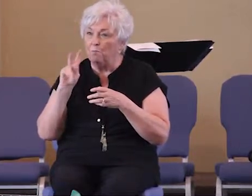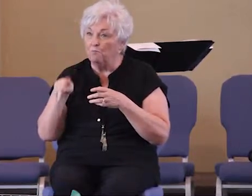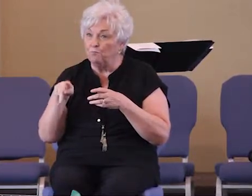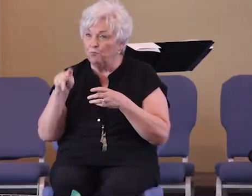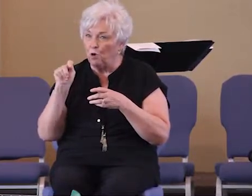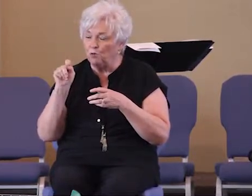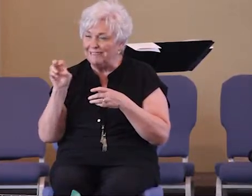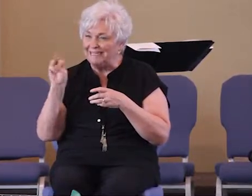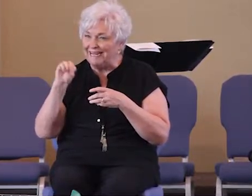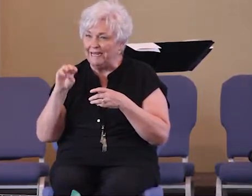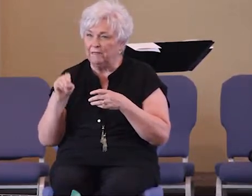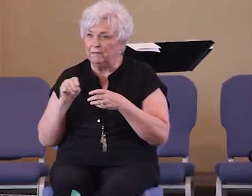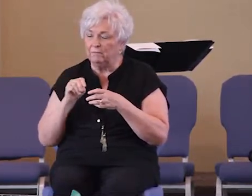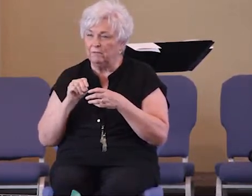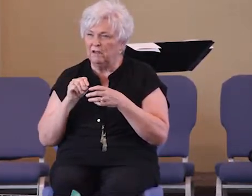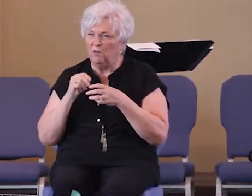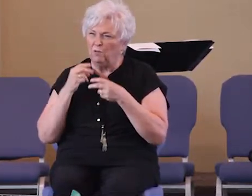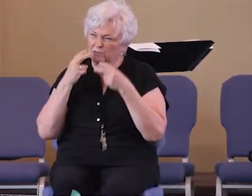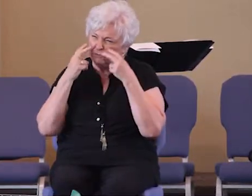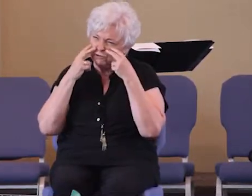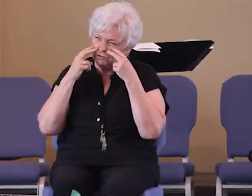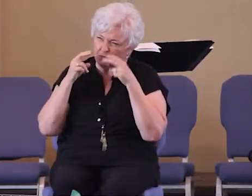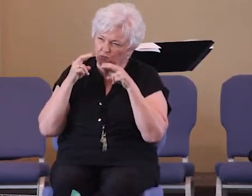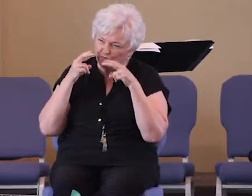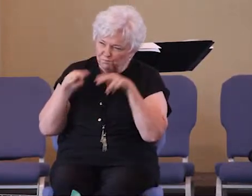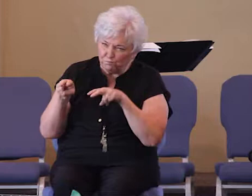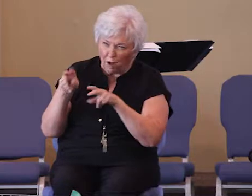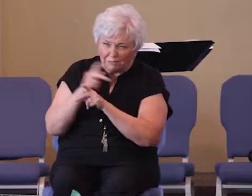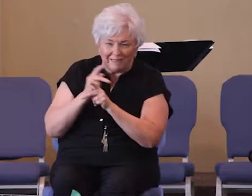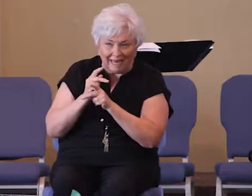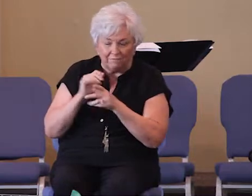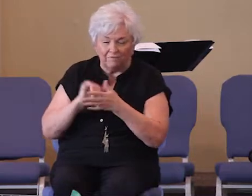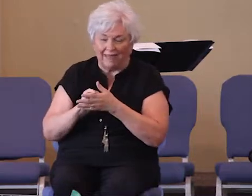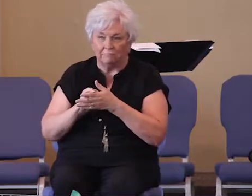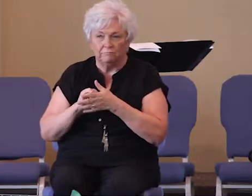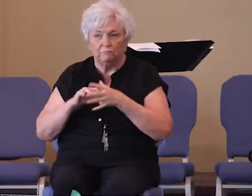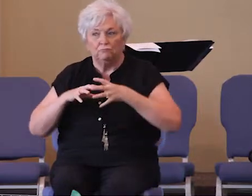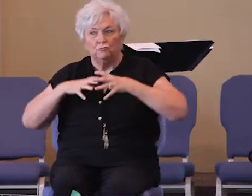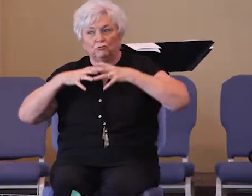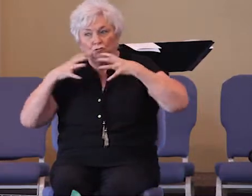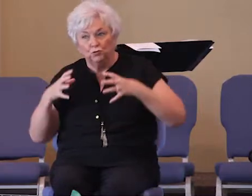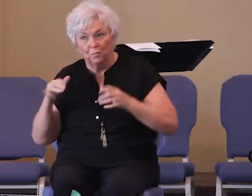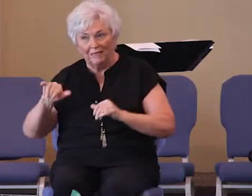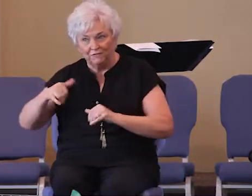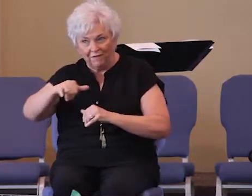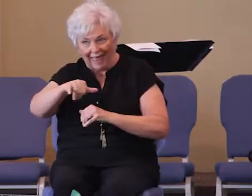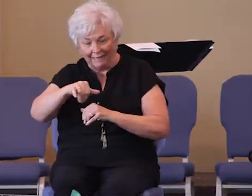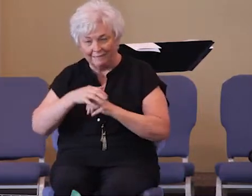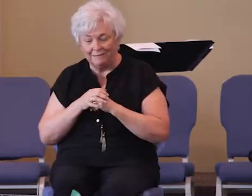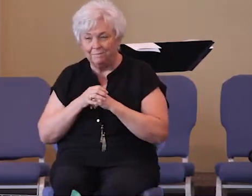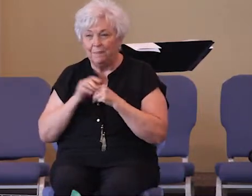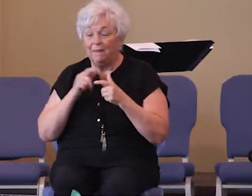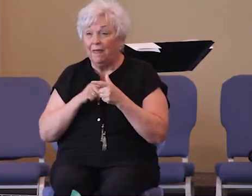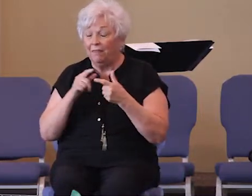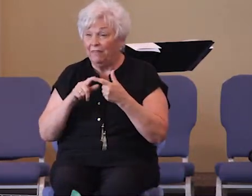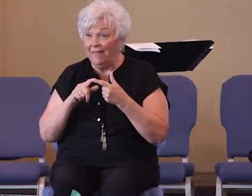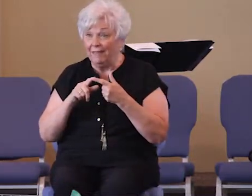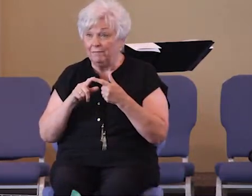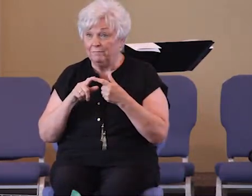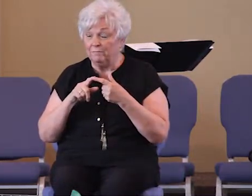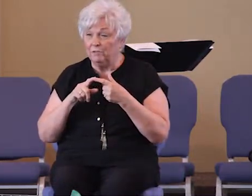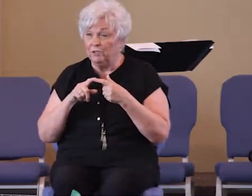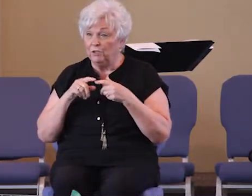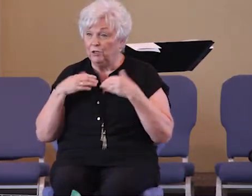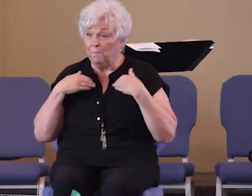supposed to watch. And so if you eat too much fat, then your system can't process it and